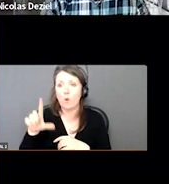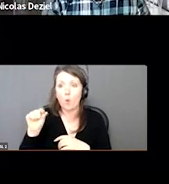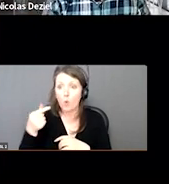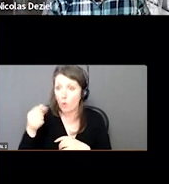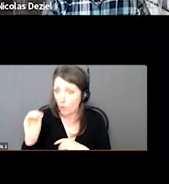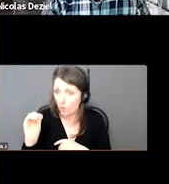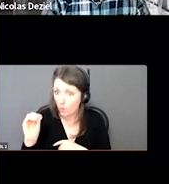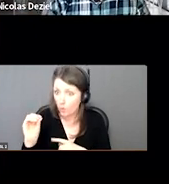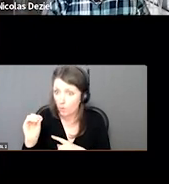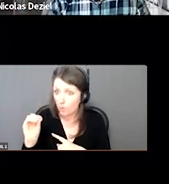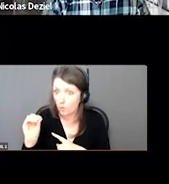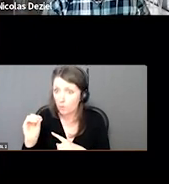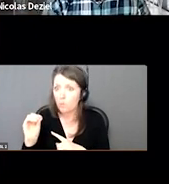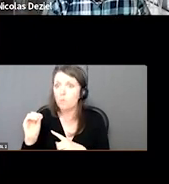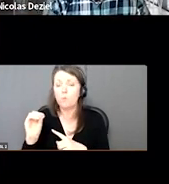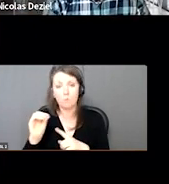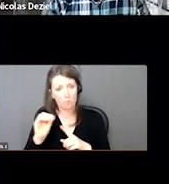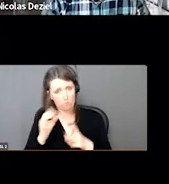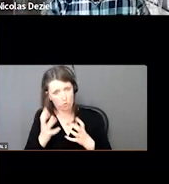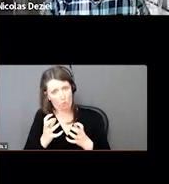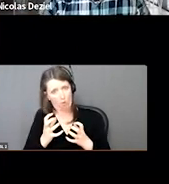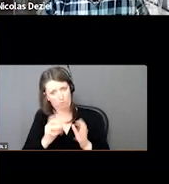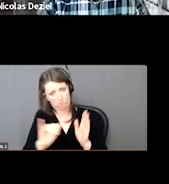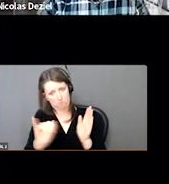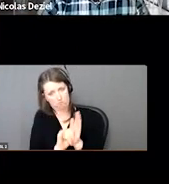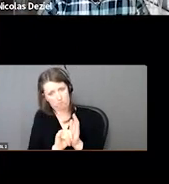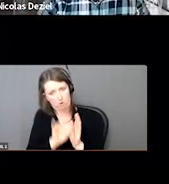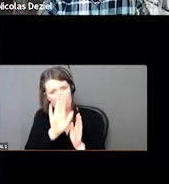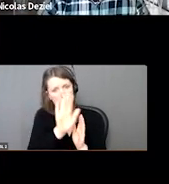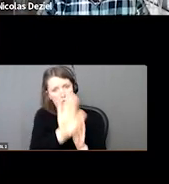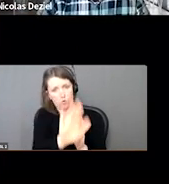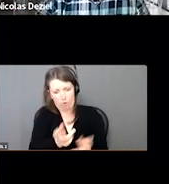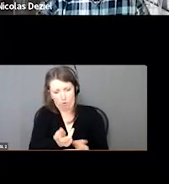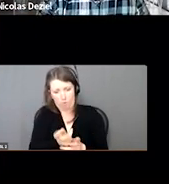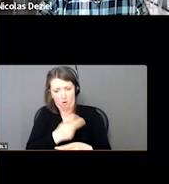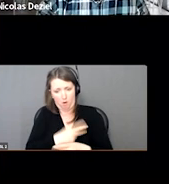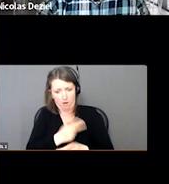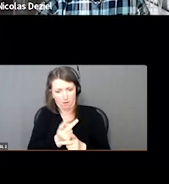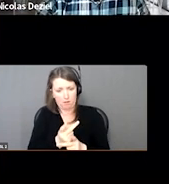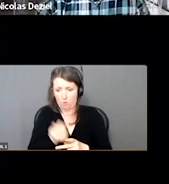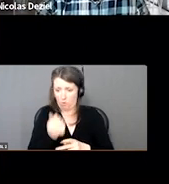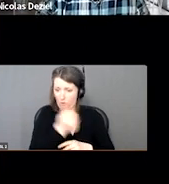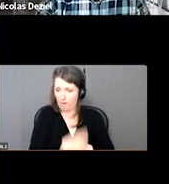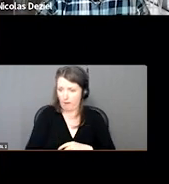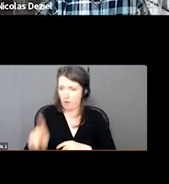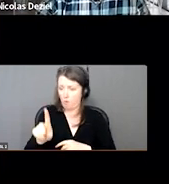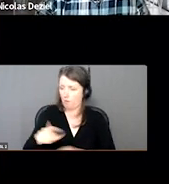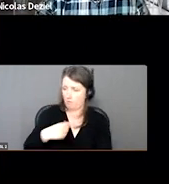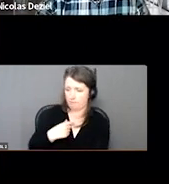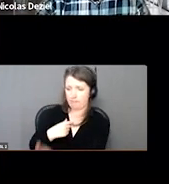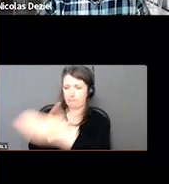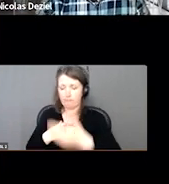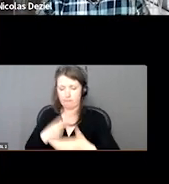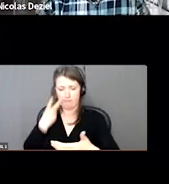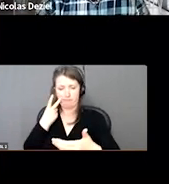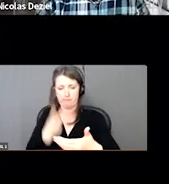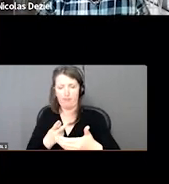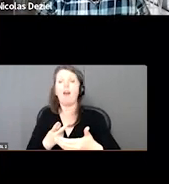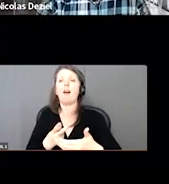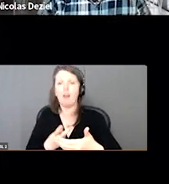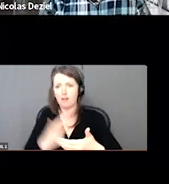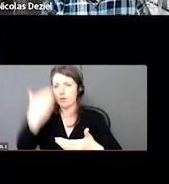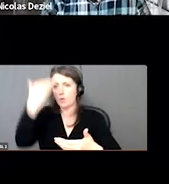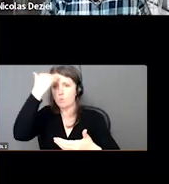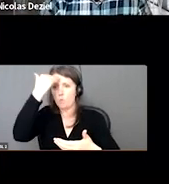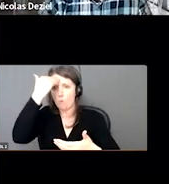product to be associated with, so that the average consumer, when they see or hear or maybe